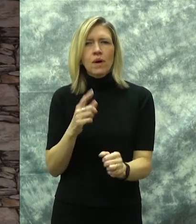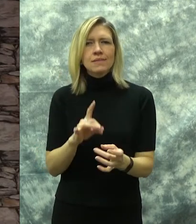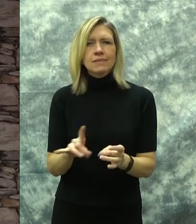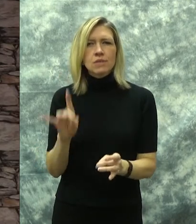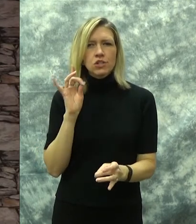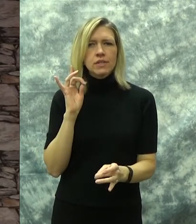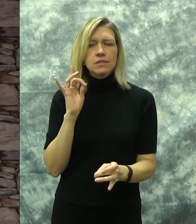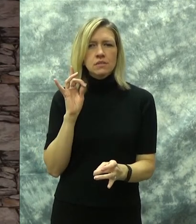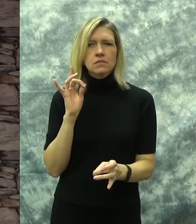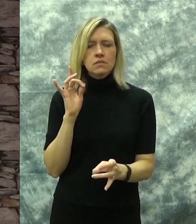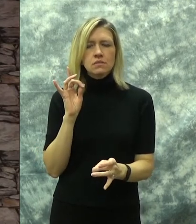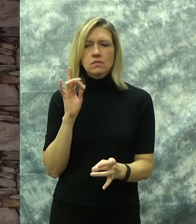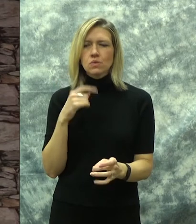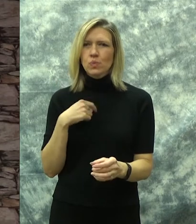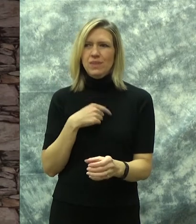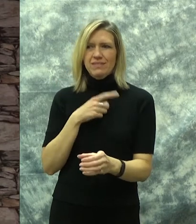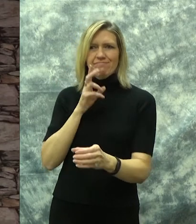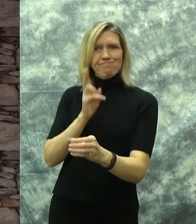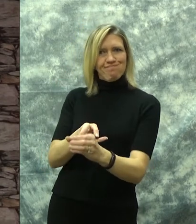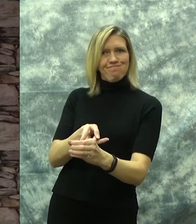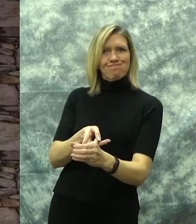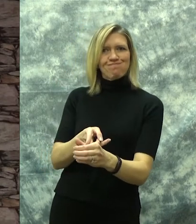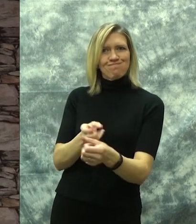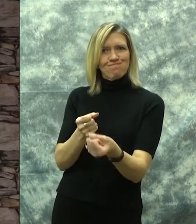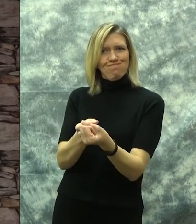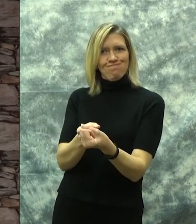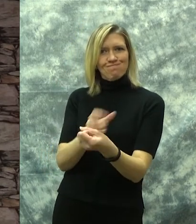we join with them.